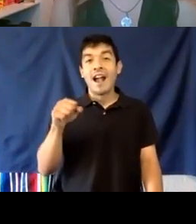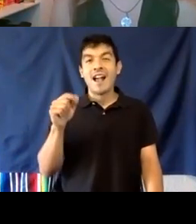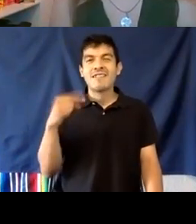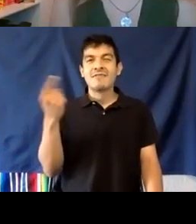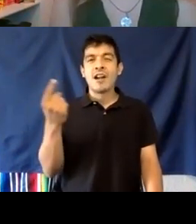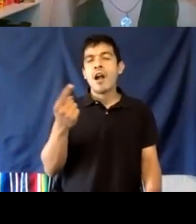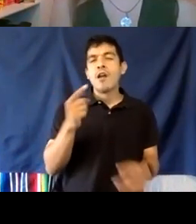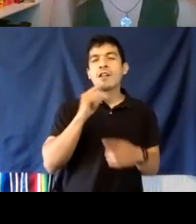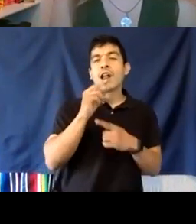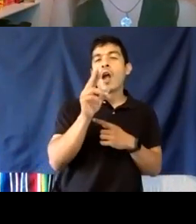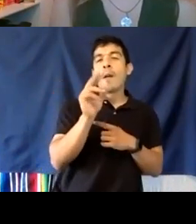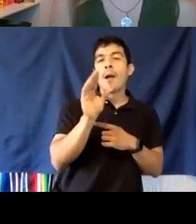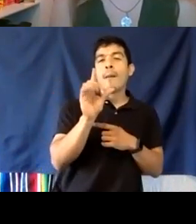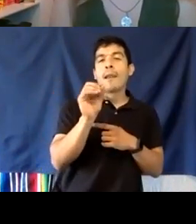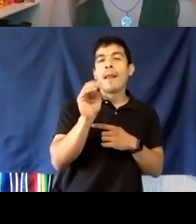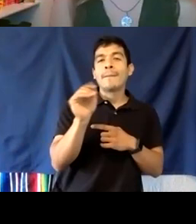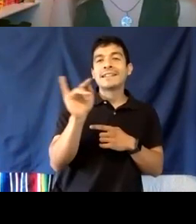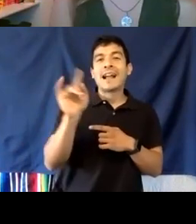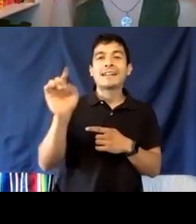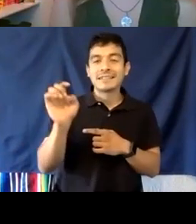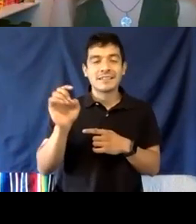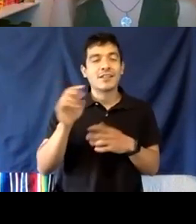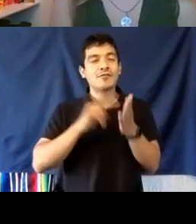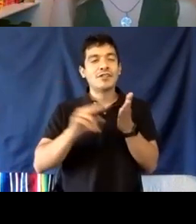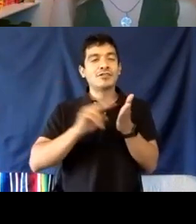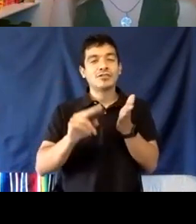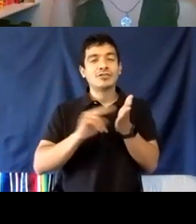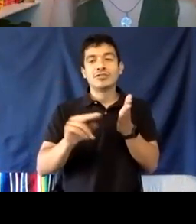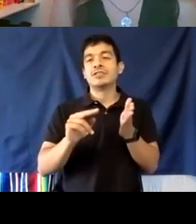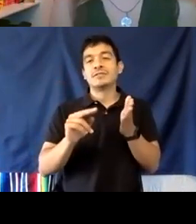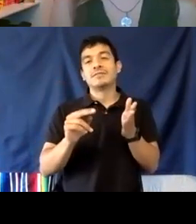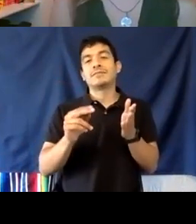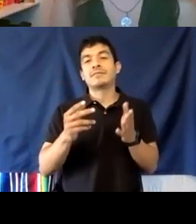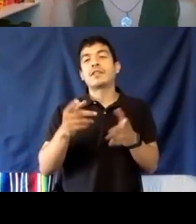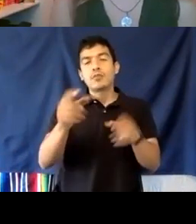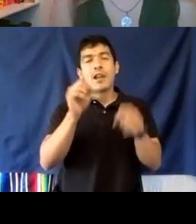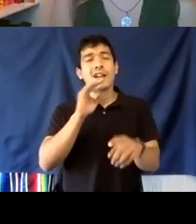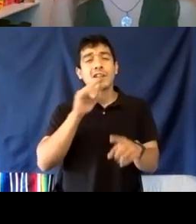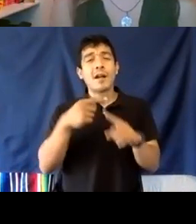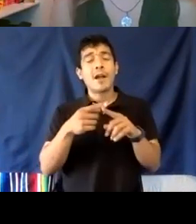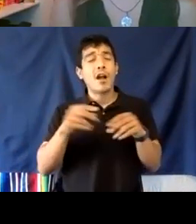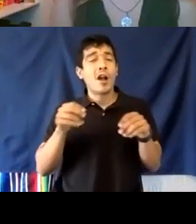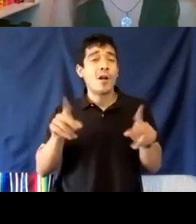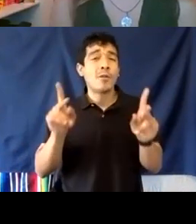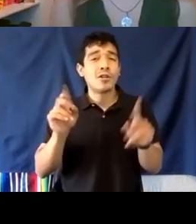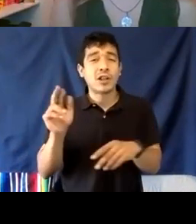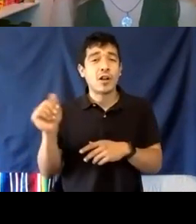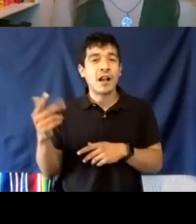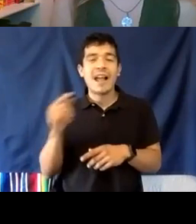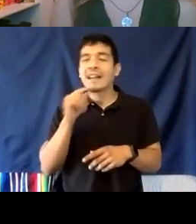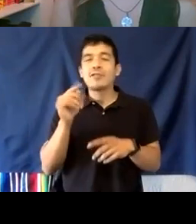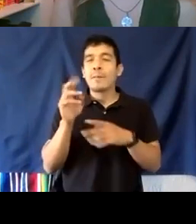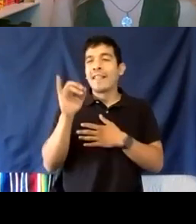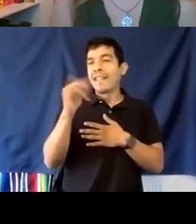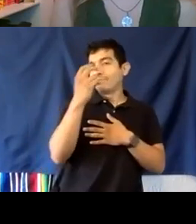problematize research briefly, and maybe Sahar, you can talk about opportunities. I mean, not to be the skeptic in the room, but